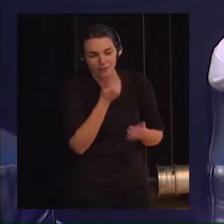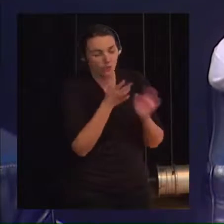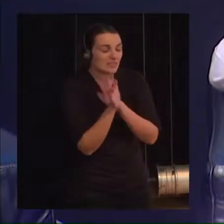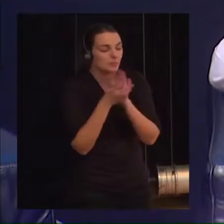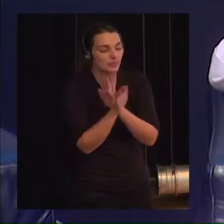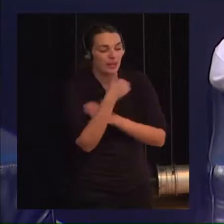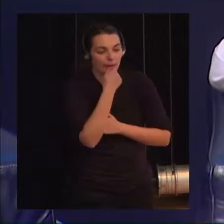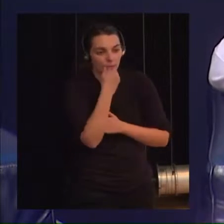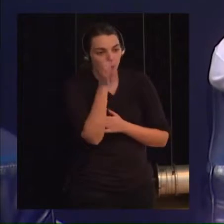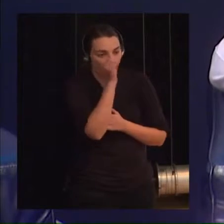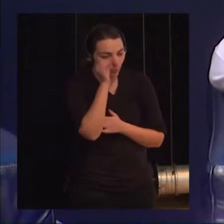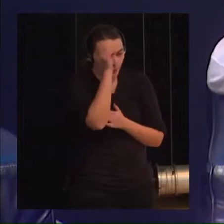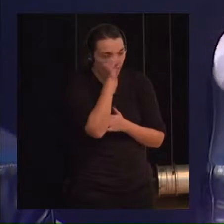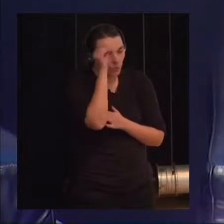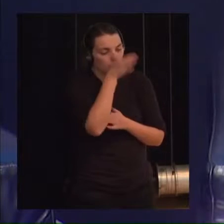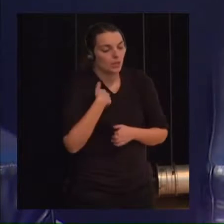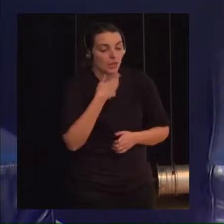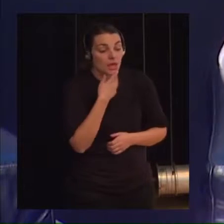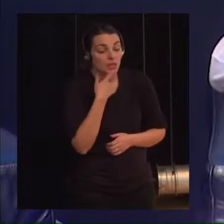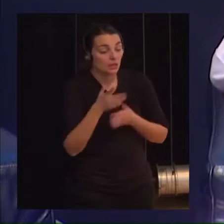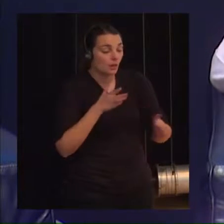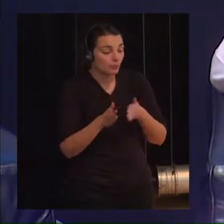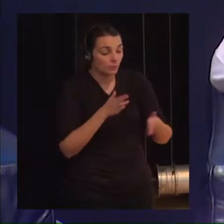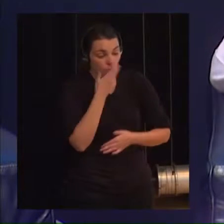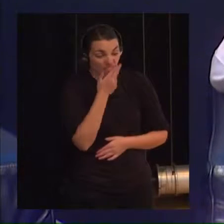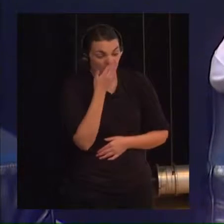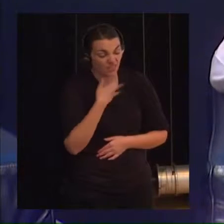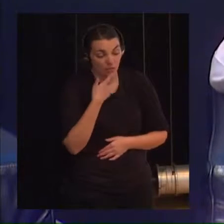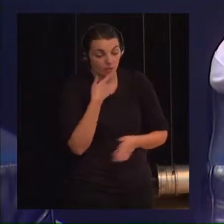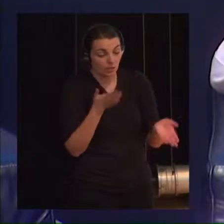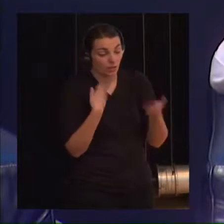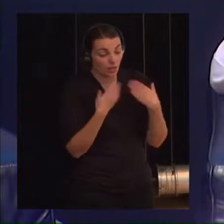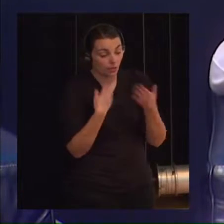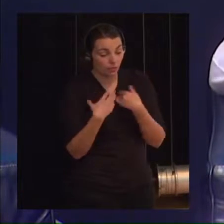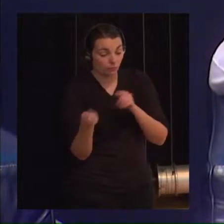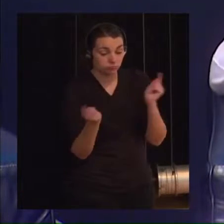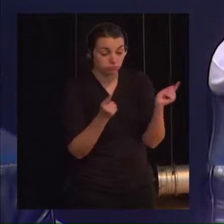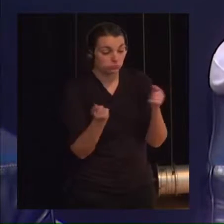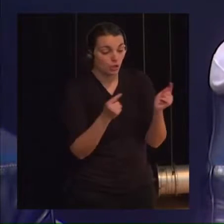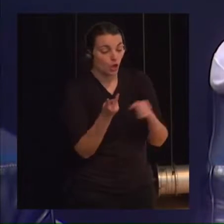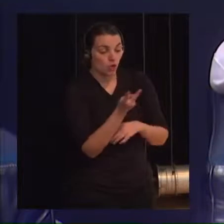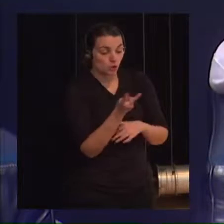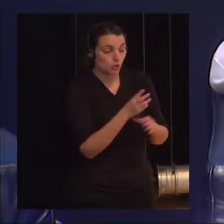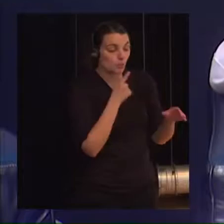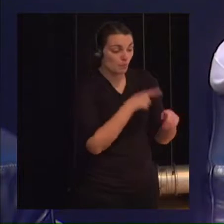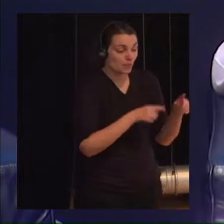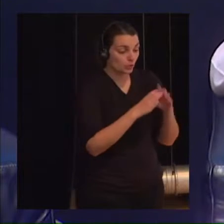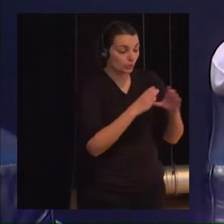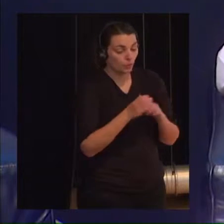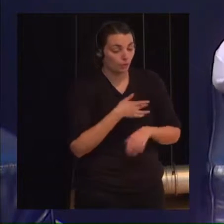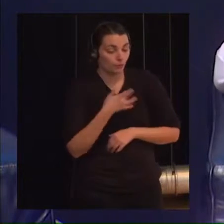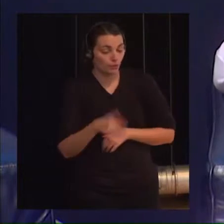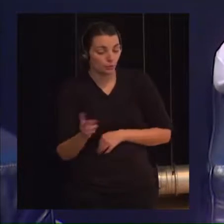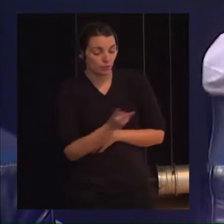interesting moment for the relationship between media and philanthropy. On the one hand, for the media, there's great opportunities, and